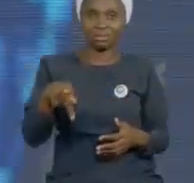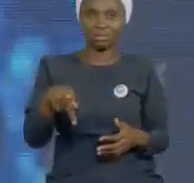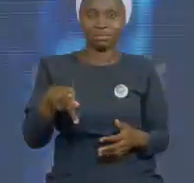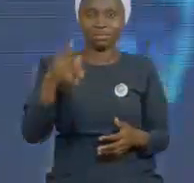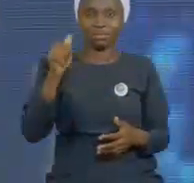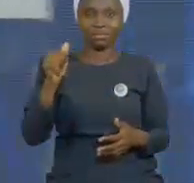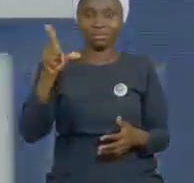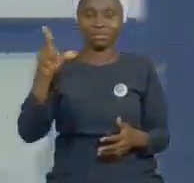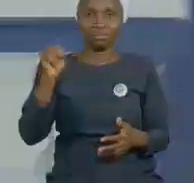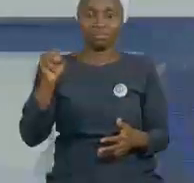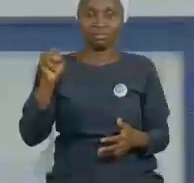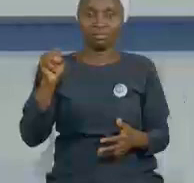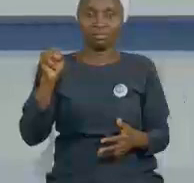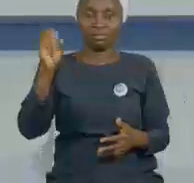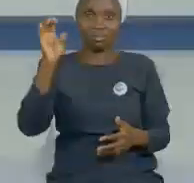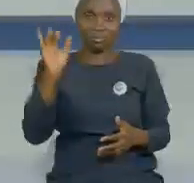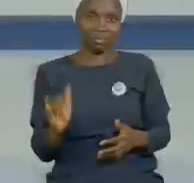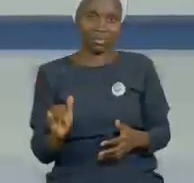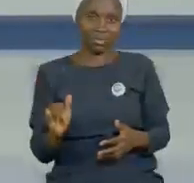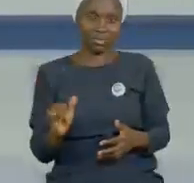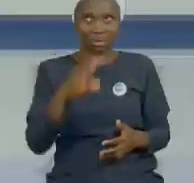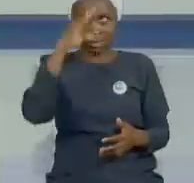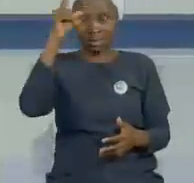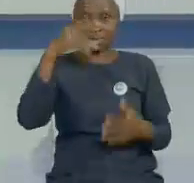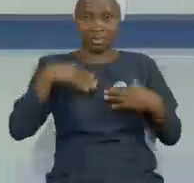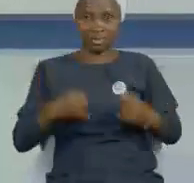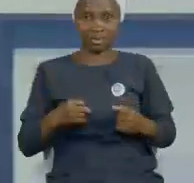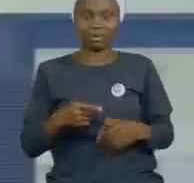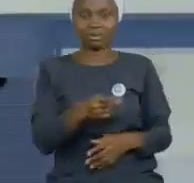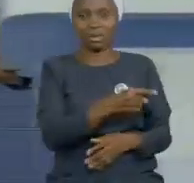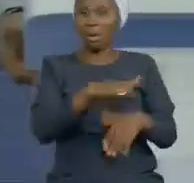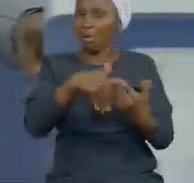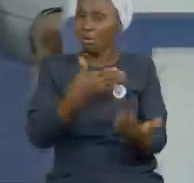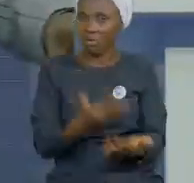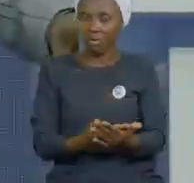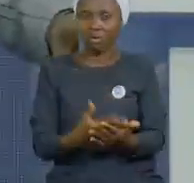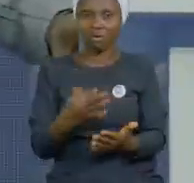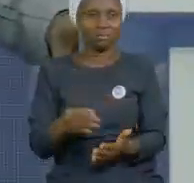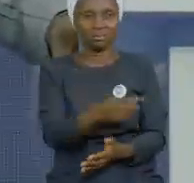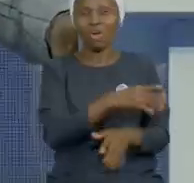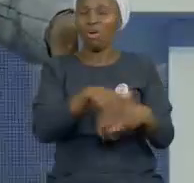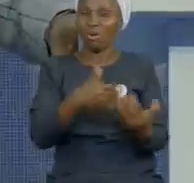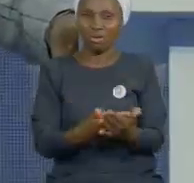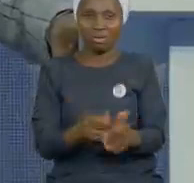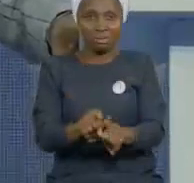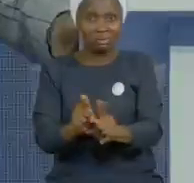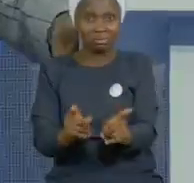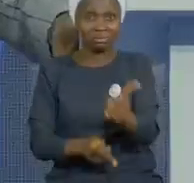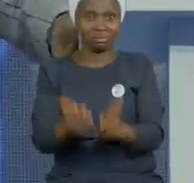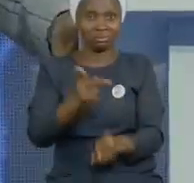and he healed them, all of them, different kinds of